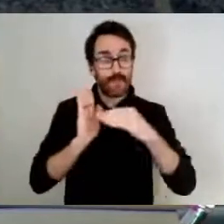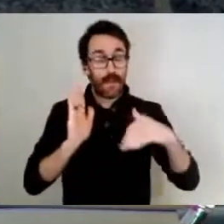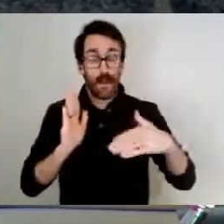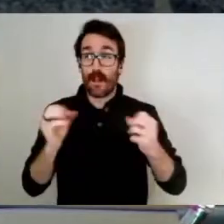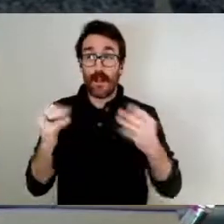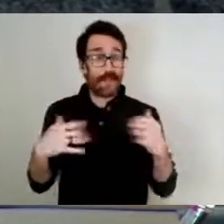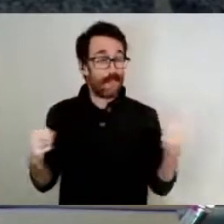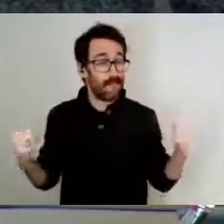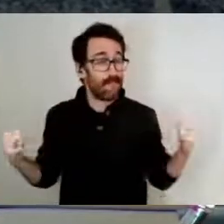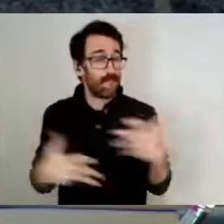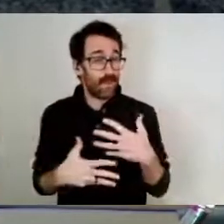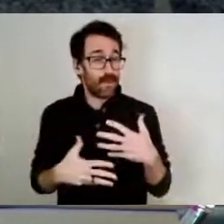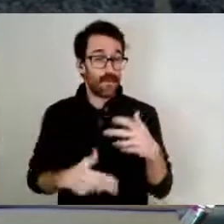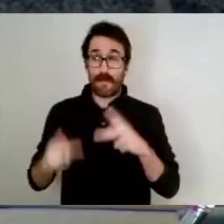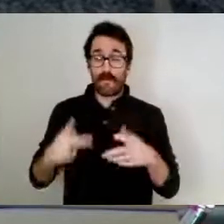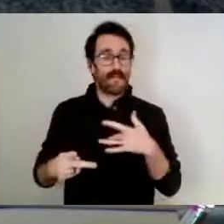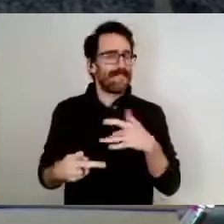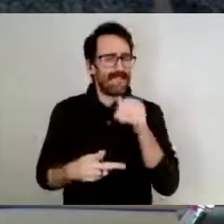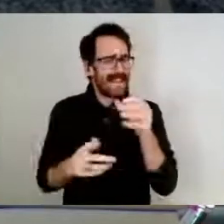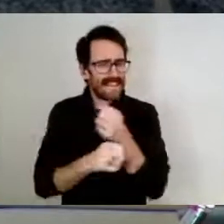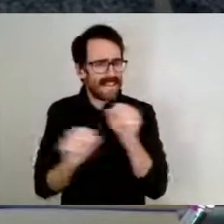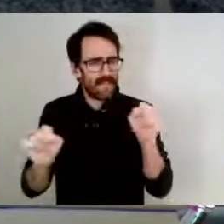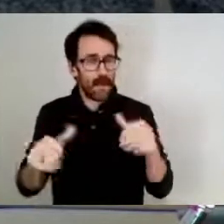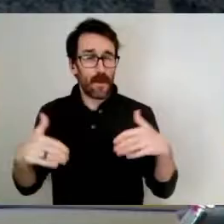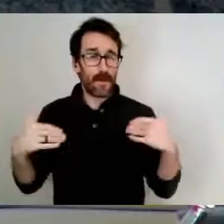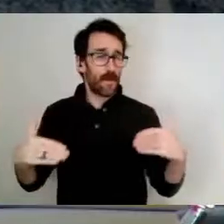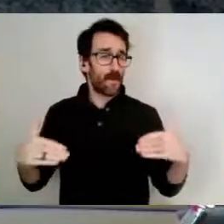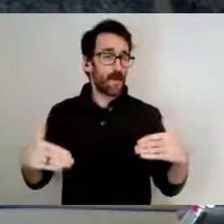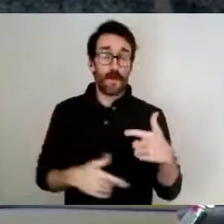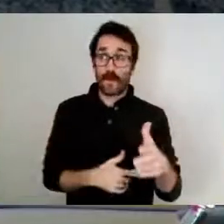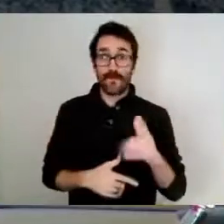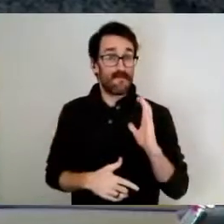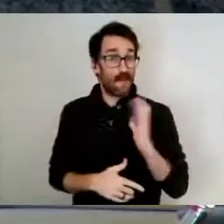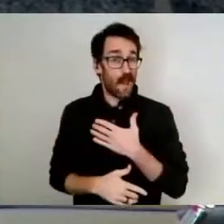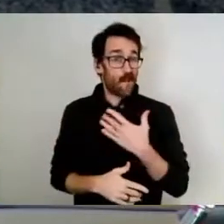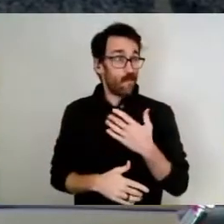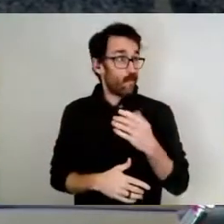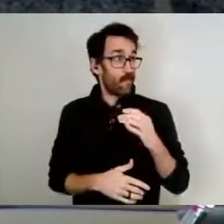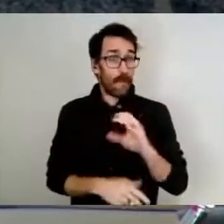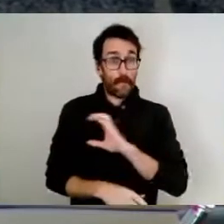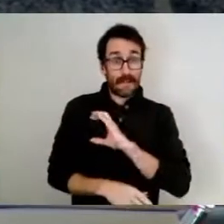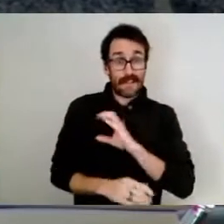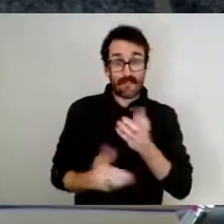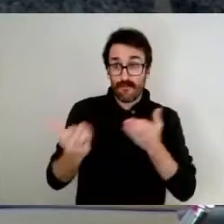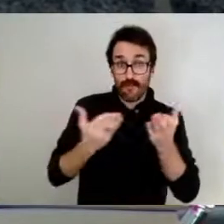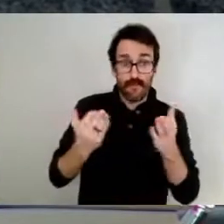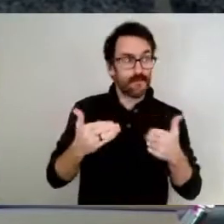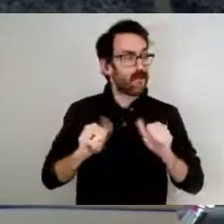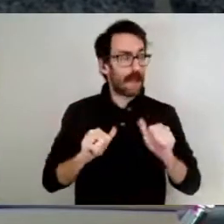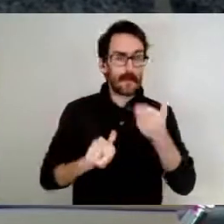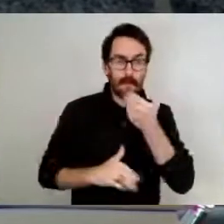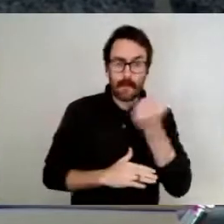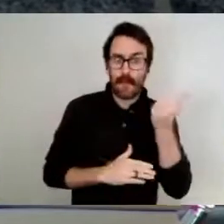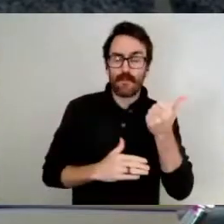I don't know if they were directly connected, but that caravan attracts a lot of nasty